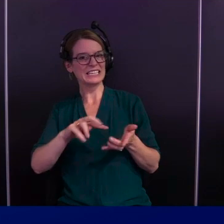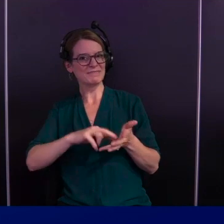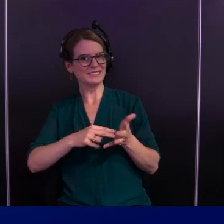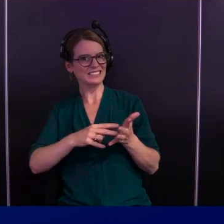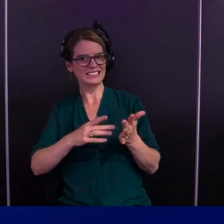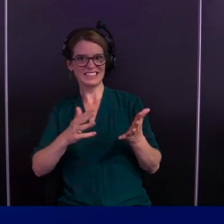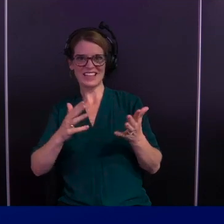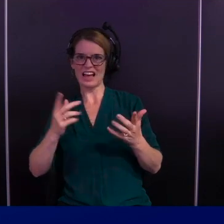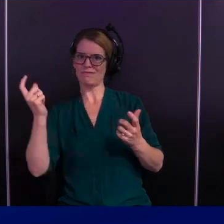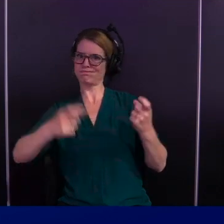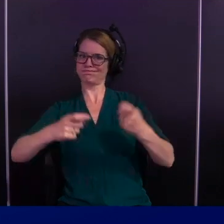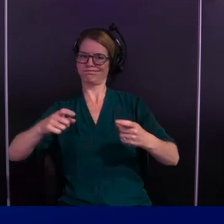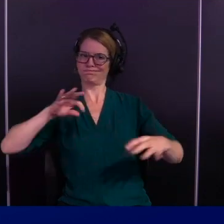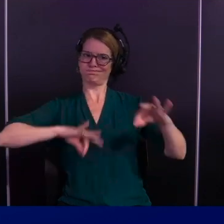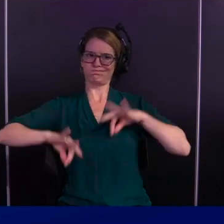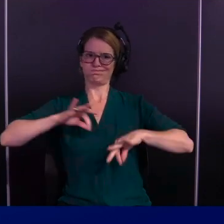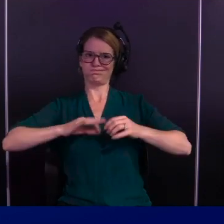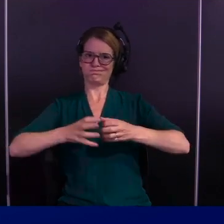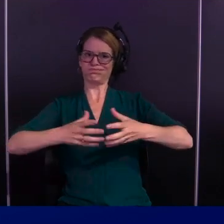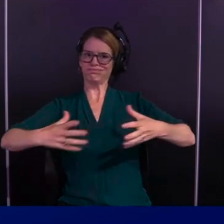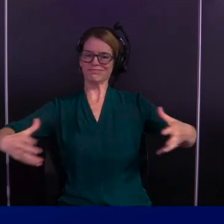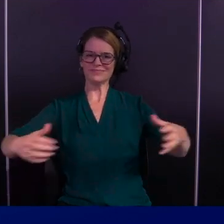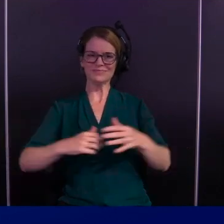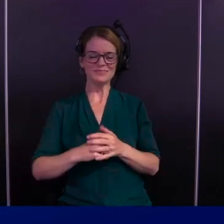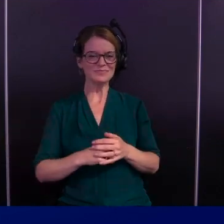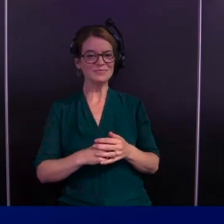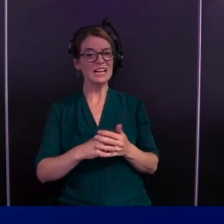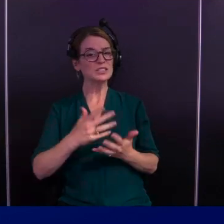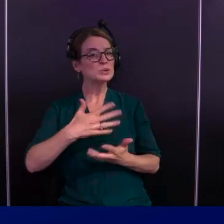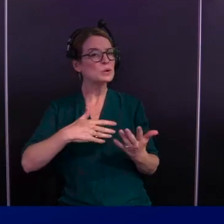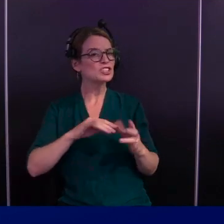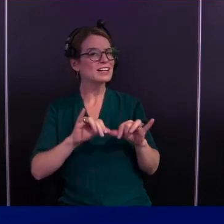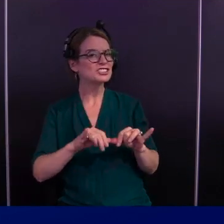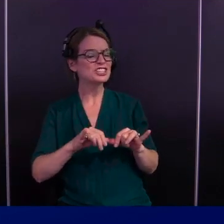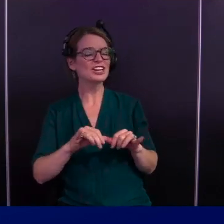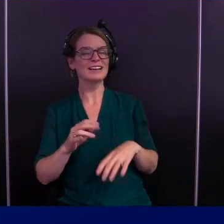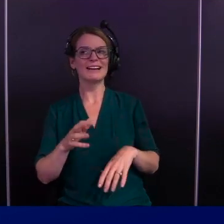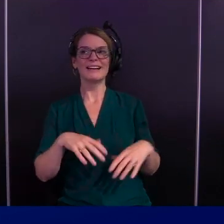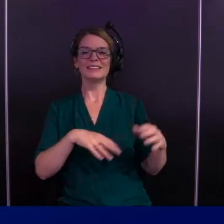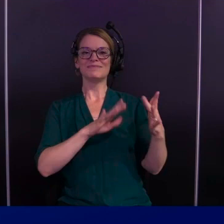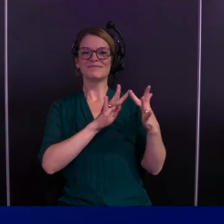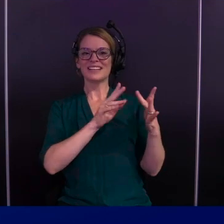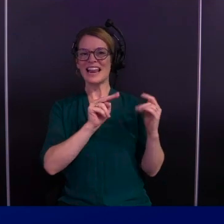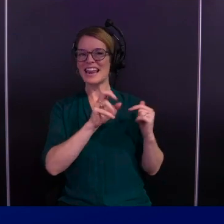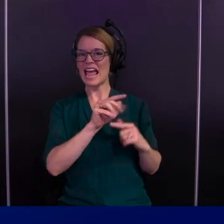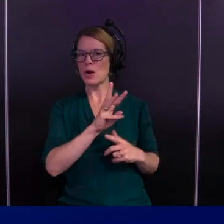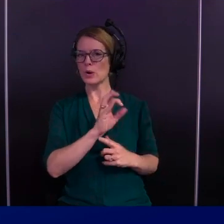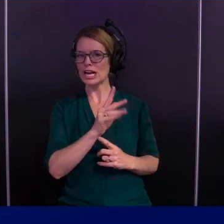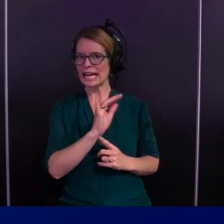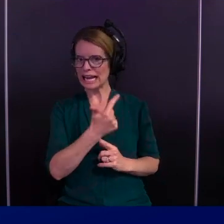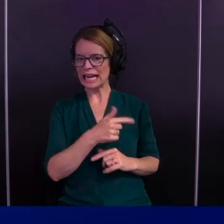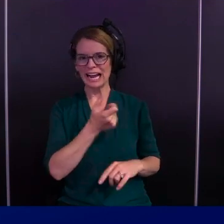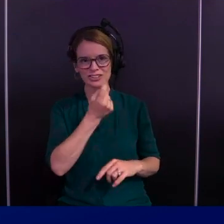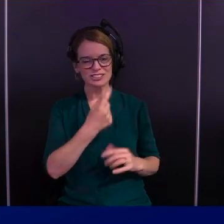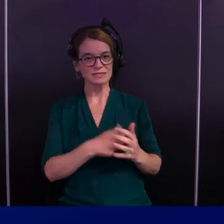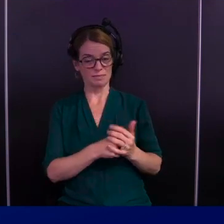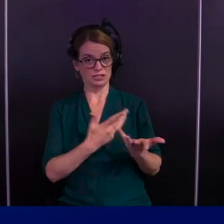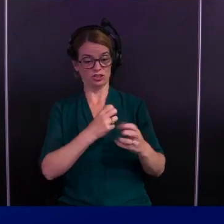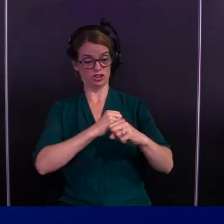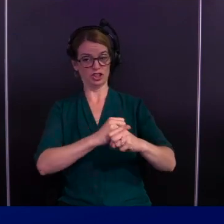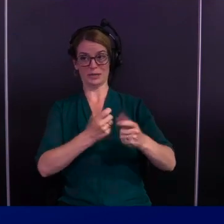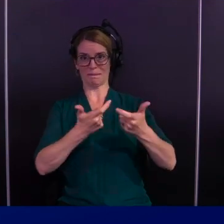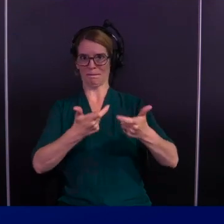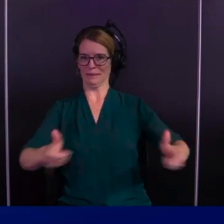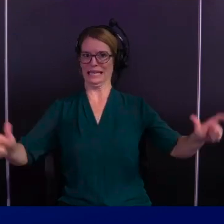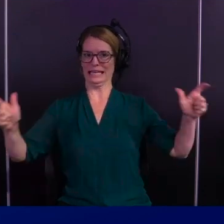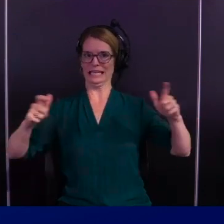like absolutely. The social engineering stuff, like understanding networking at a deep level. Yeah. Like just different technical things where security is such a big topic that you will